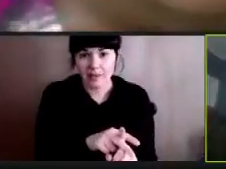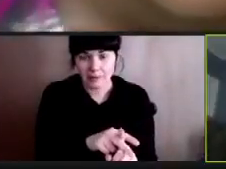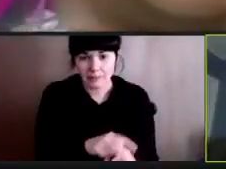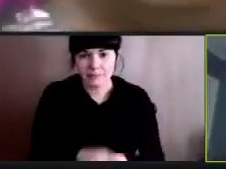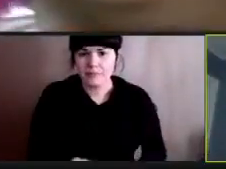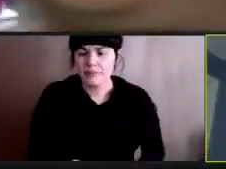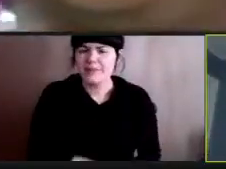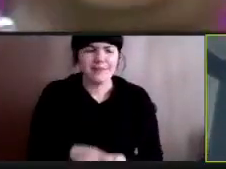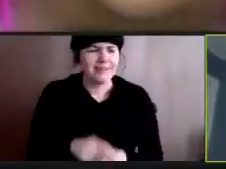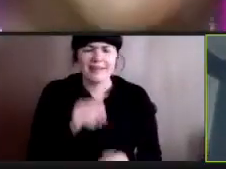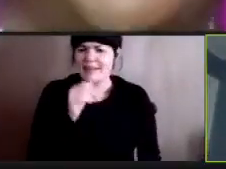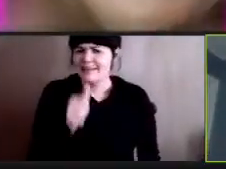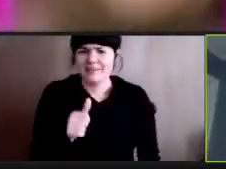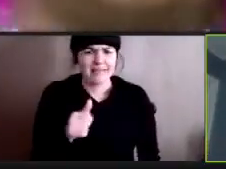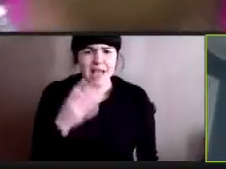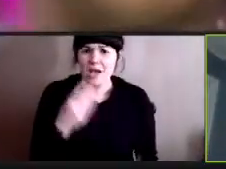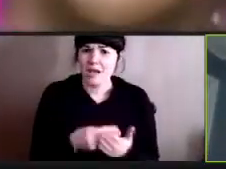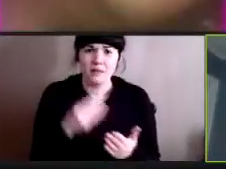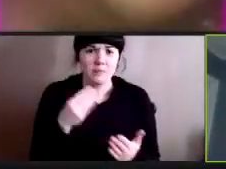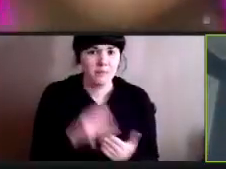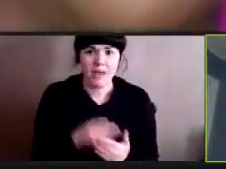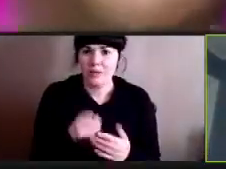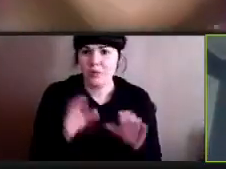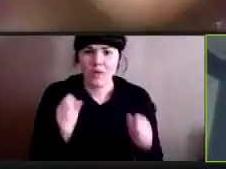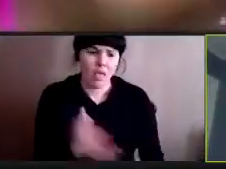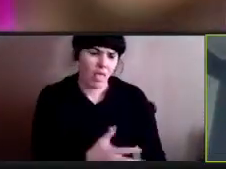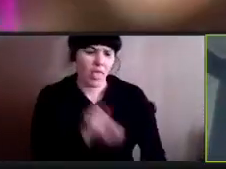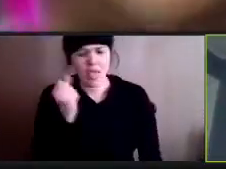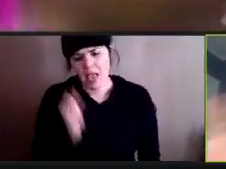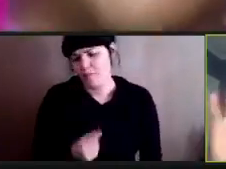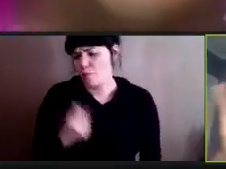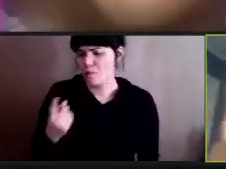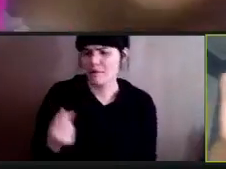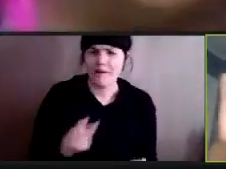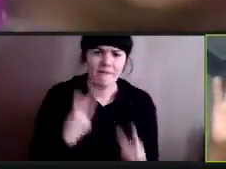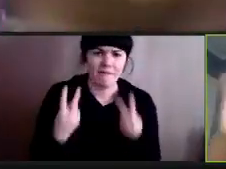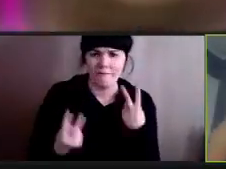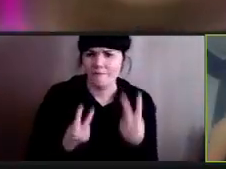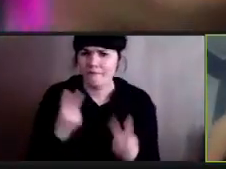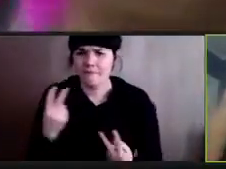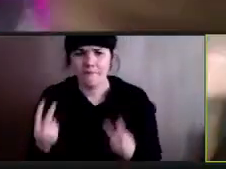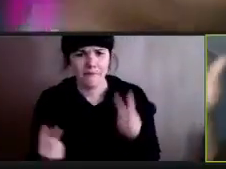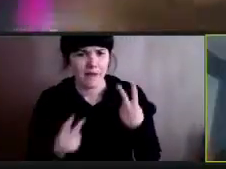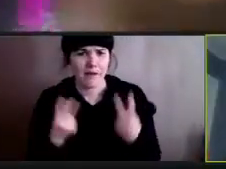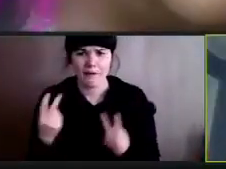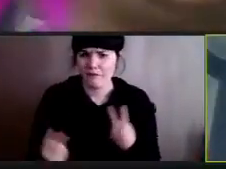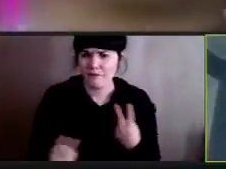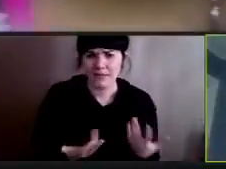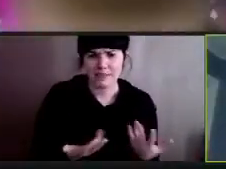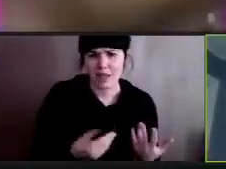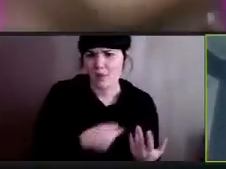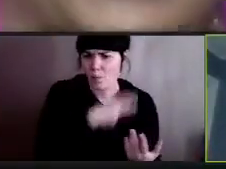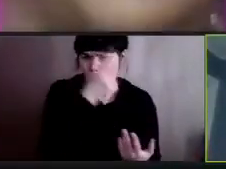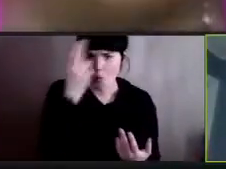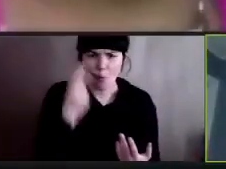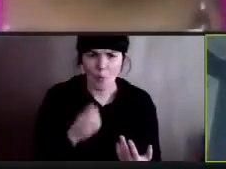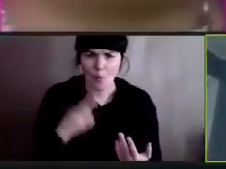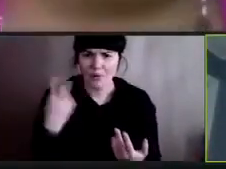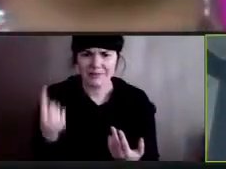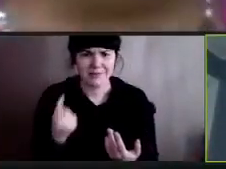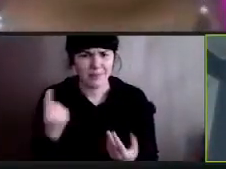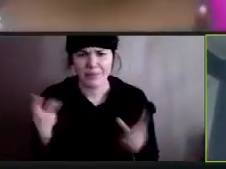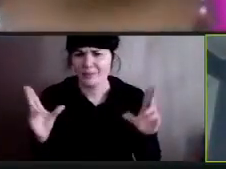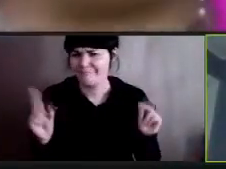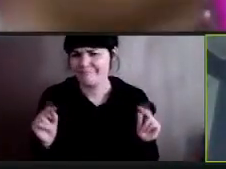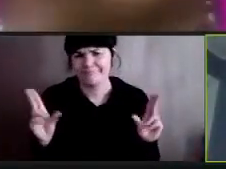trips to I don't know, Maui or something like that, because sometimes that's the narrative you'll hear people say. It's not that.